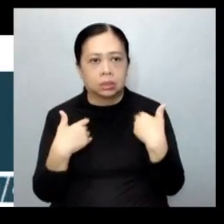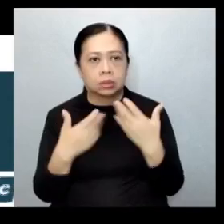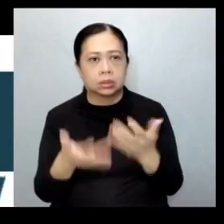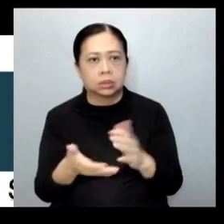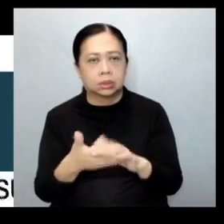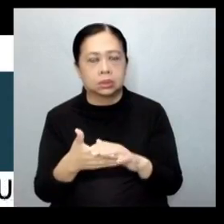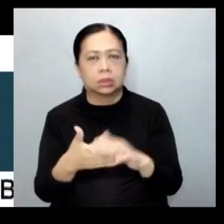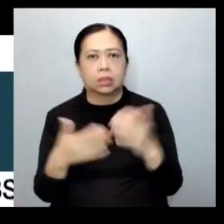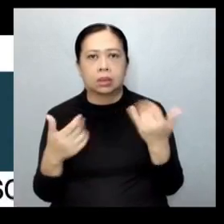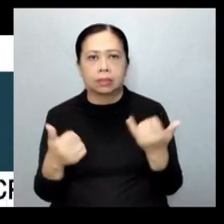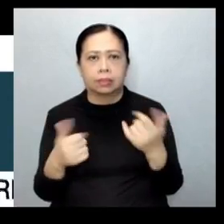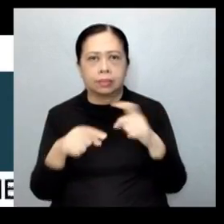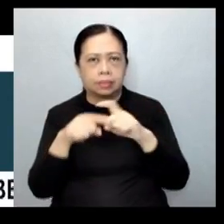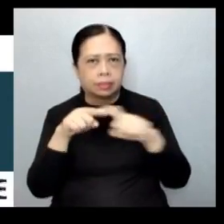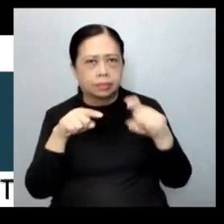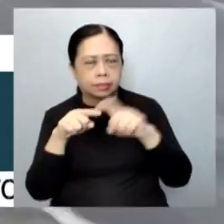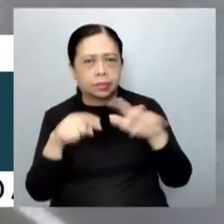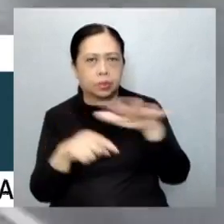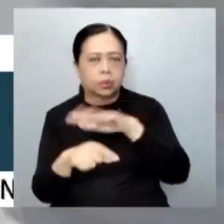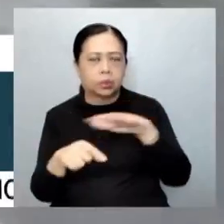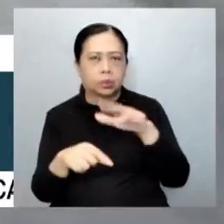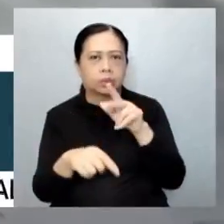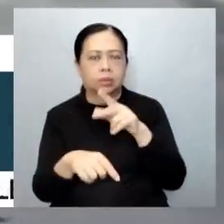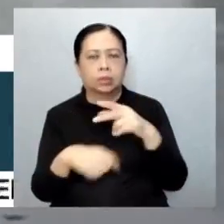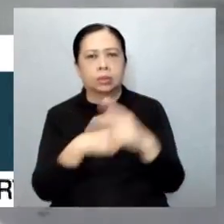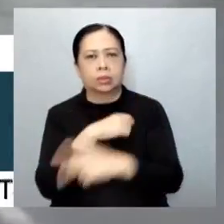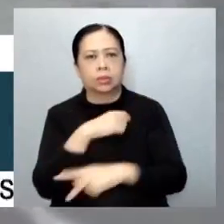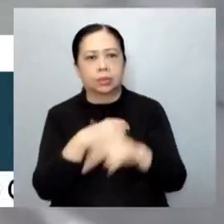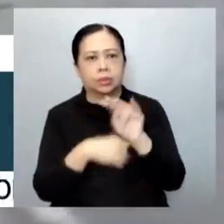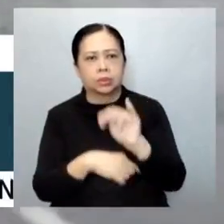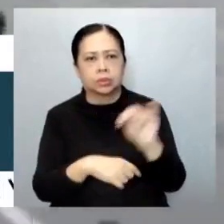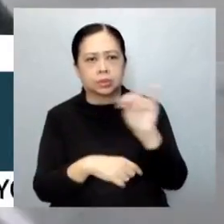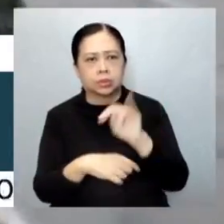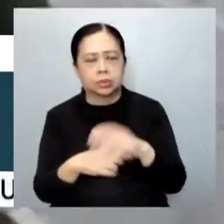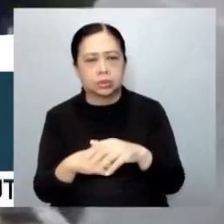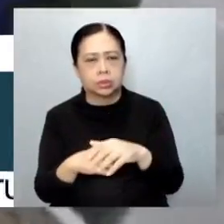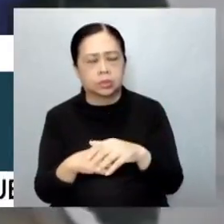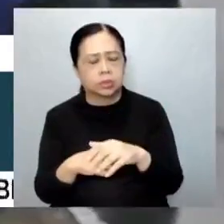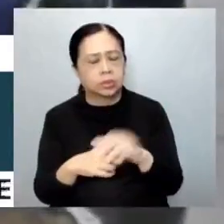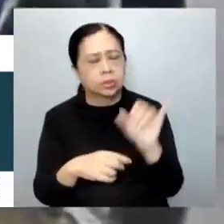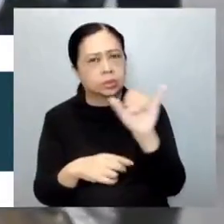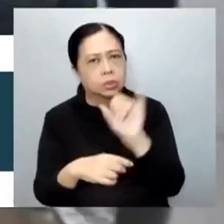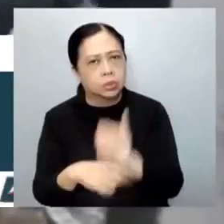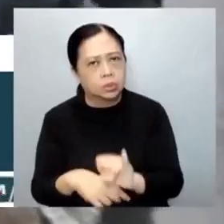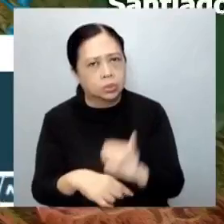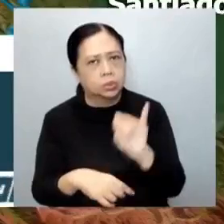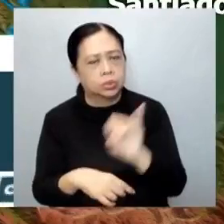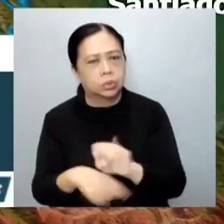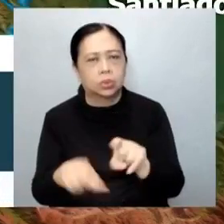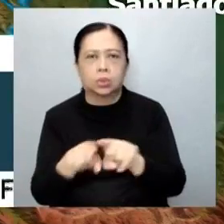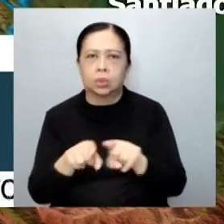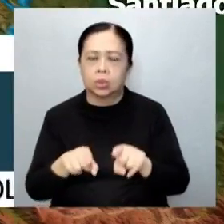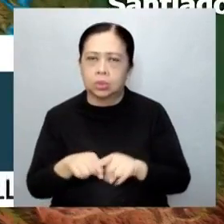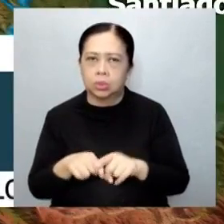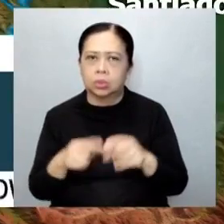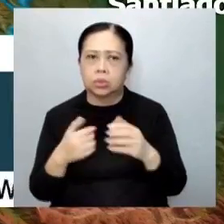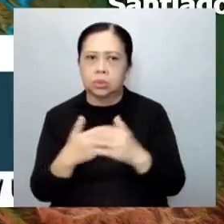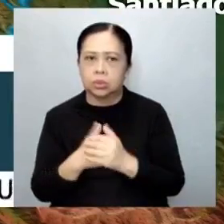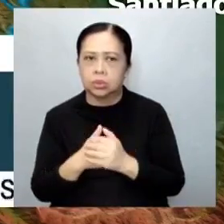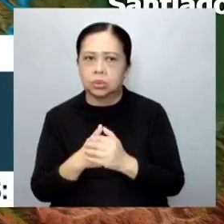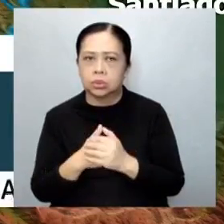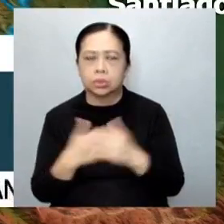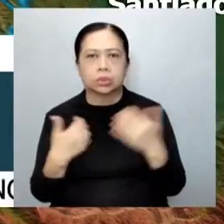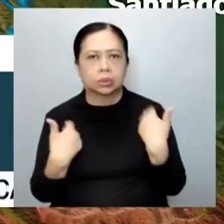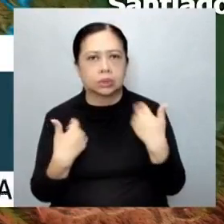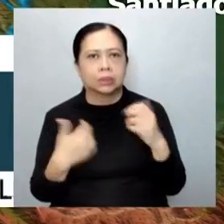whole province of Ilocos Norte. Meanwhile, Ilocos Sur is also under a state of calamity